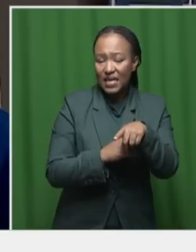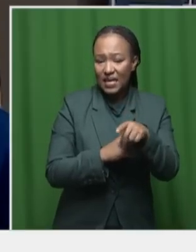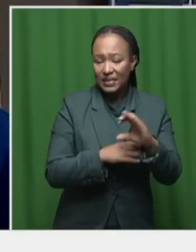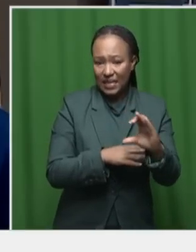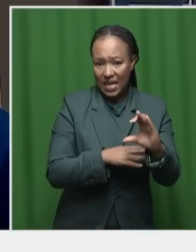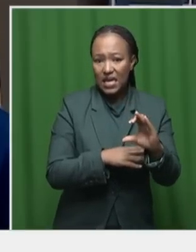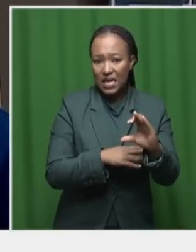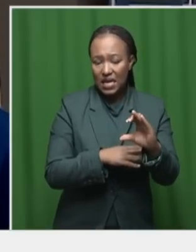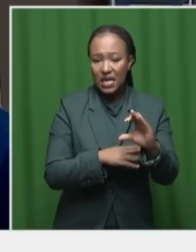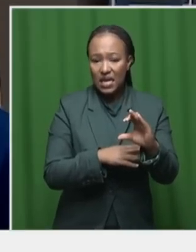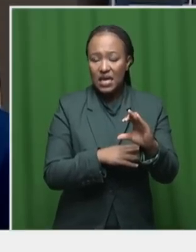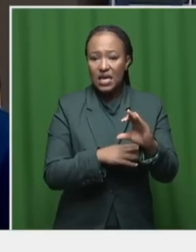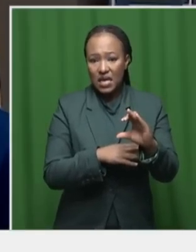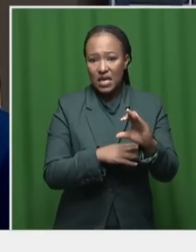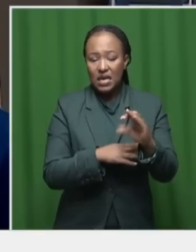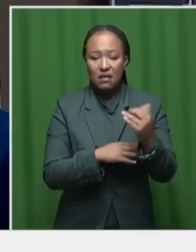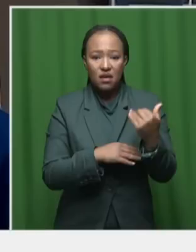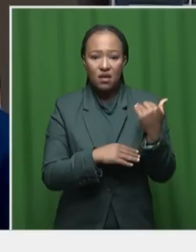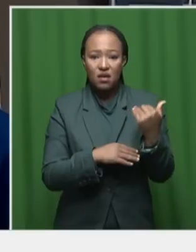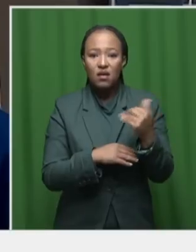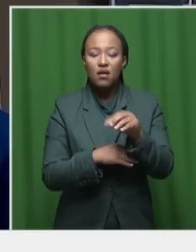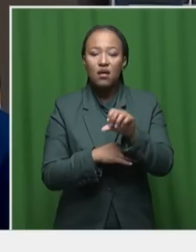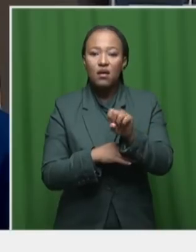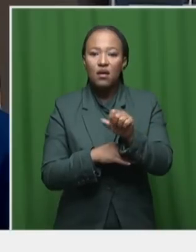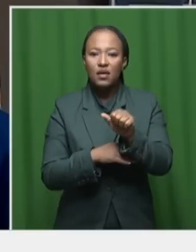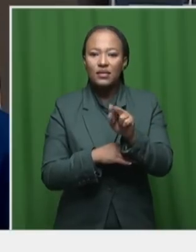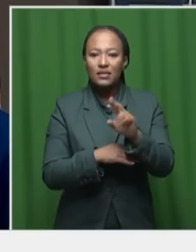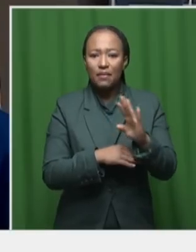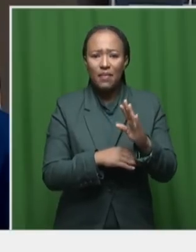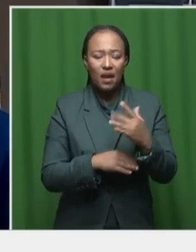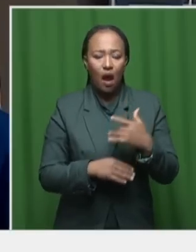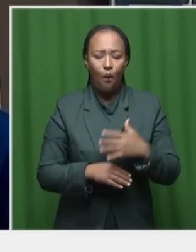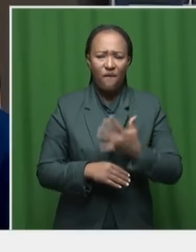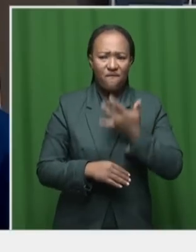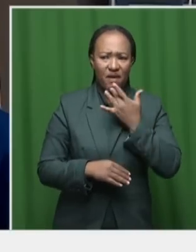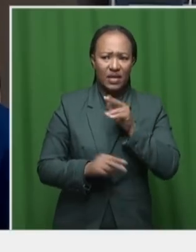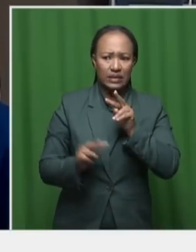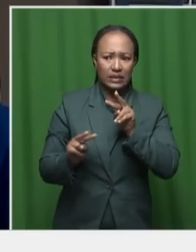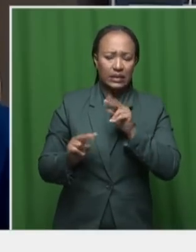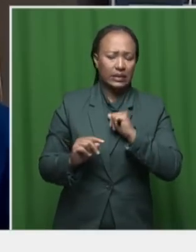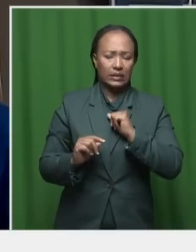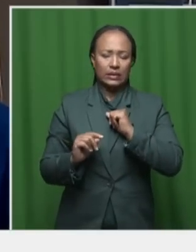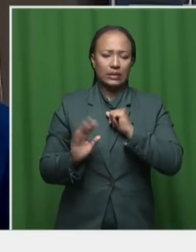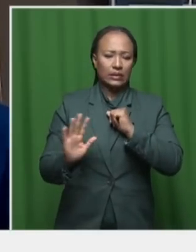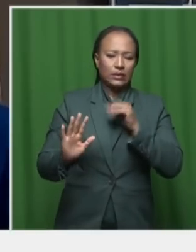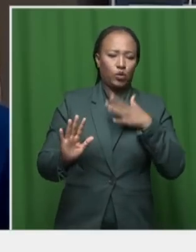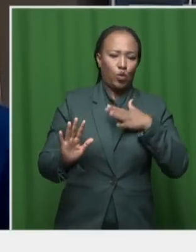who have debt at the moment. Lesetja Kganyago is probably one of their least favorite people when they see him at the moment.